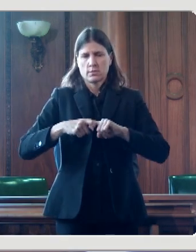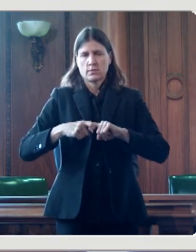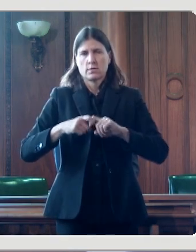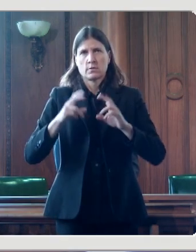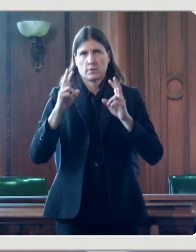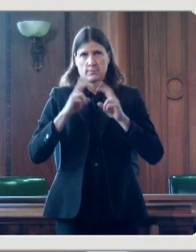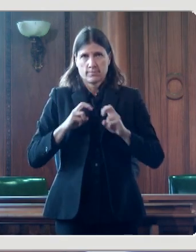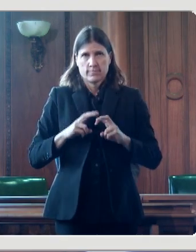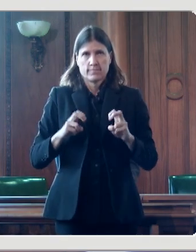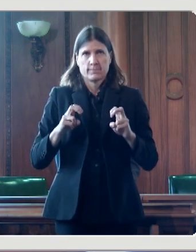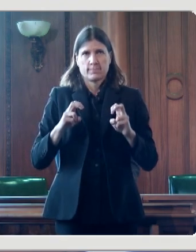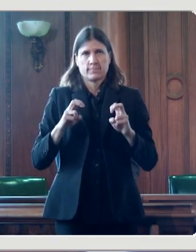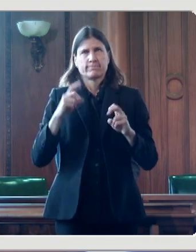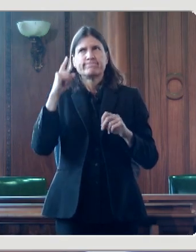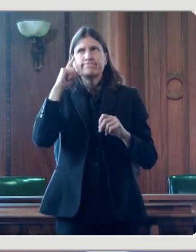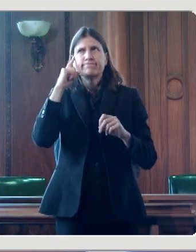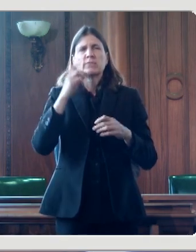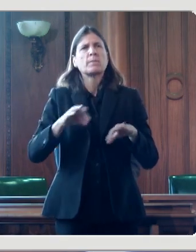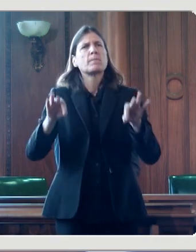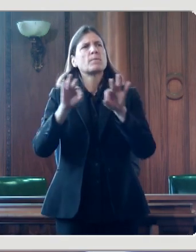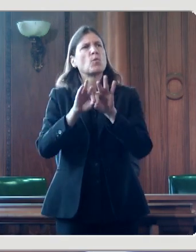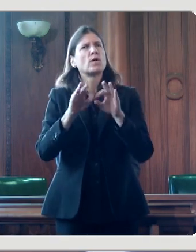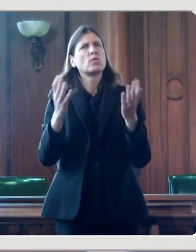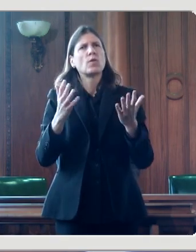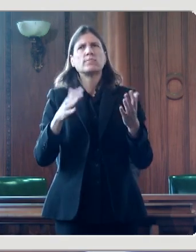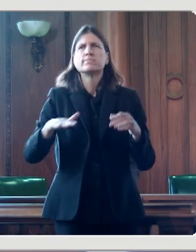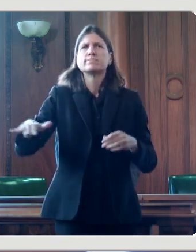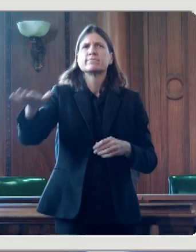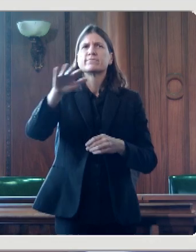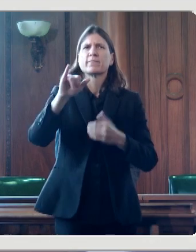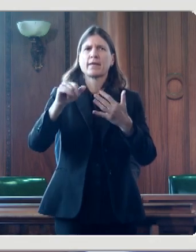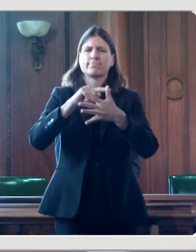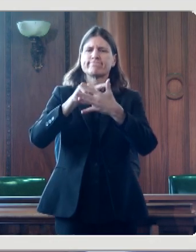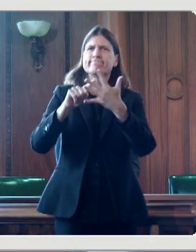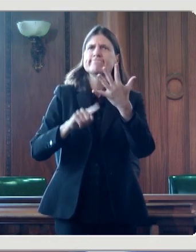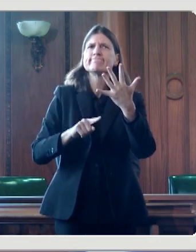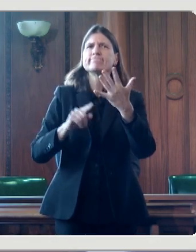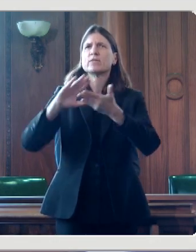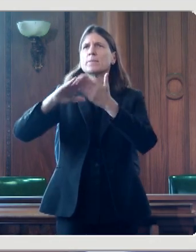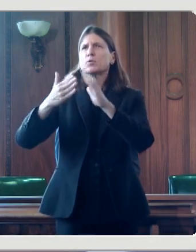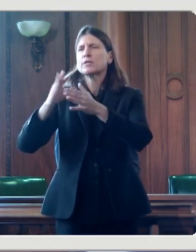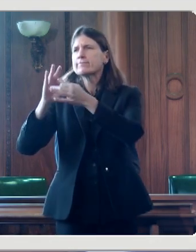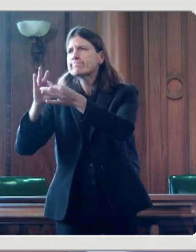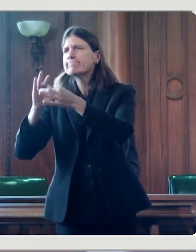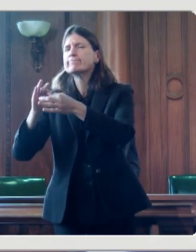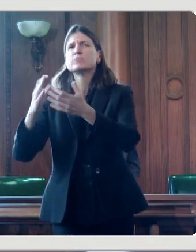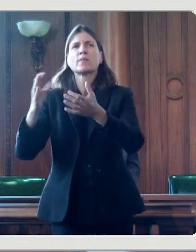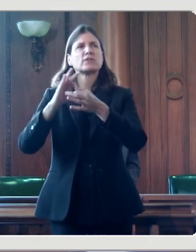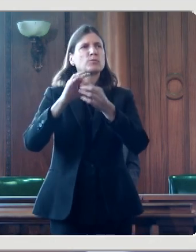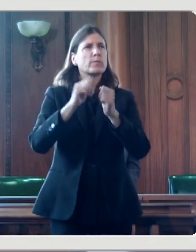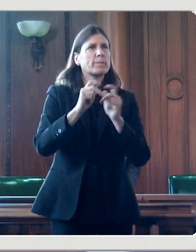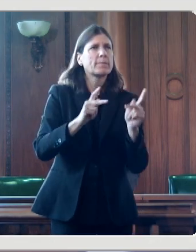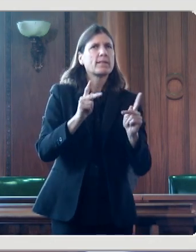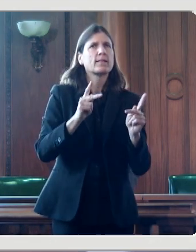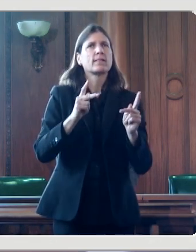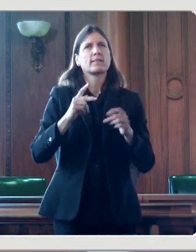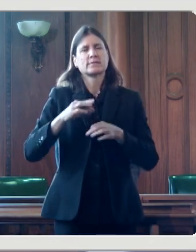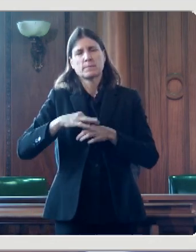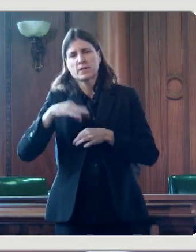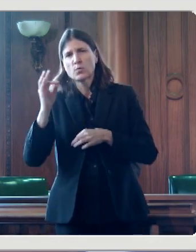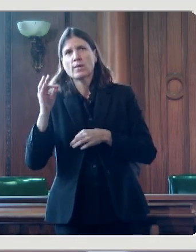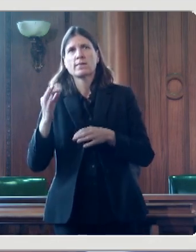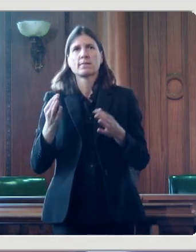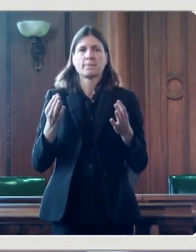the continued focus on self-improvement and learning. It's something that I have personally found to be very helpful in